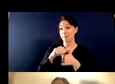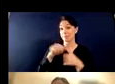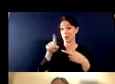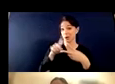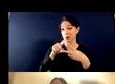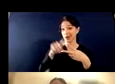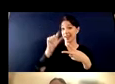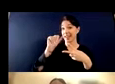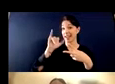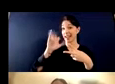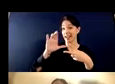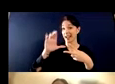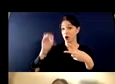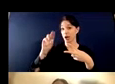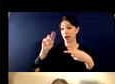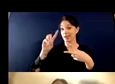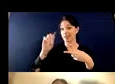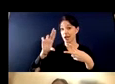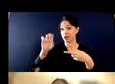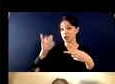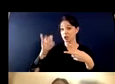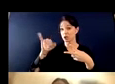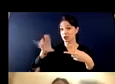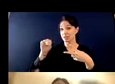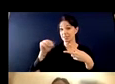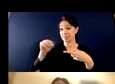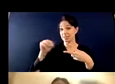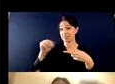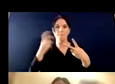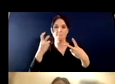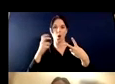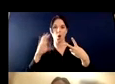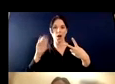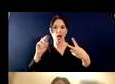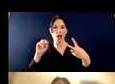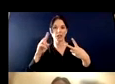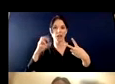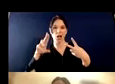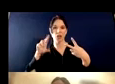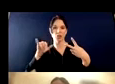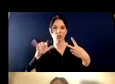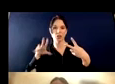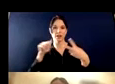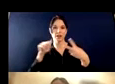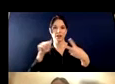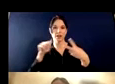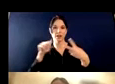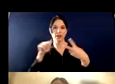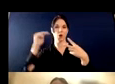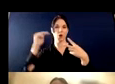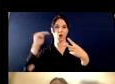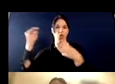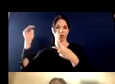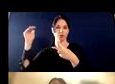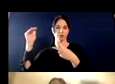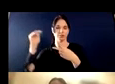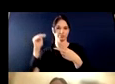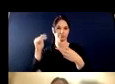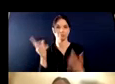levels and bone conduction hearing levels to tell us where in the hearing system the hearing difference